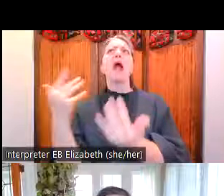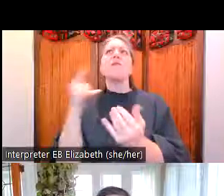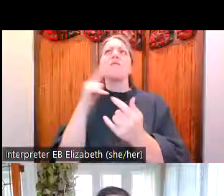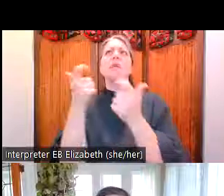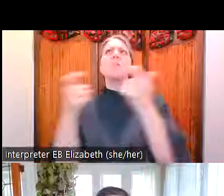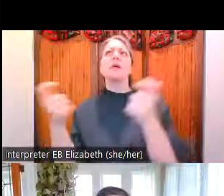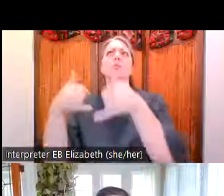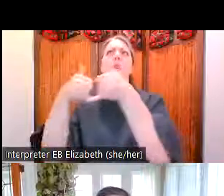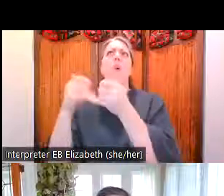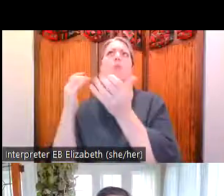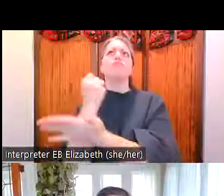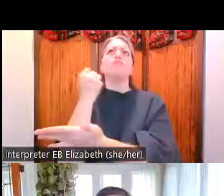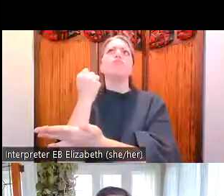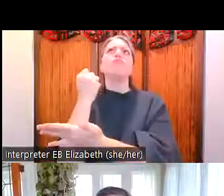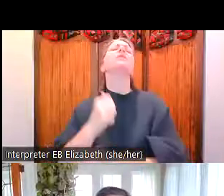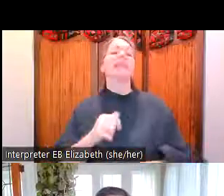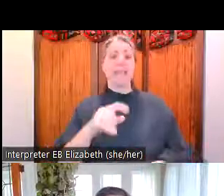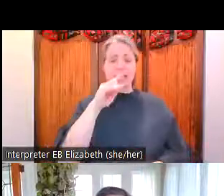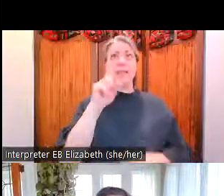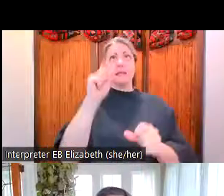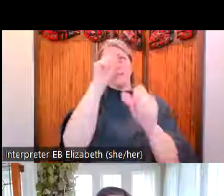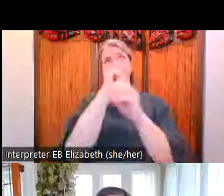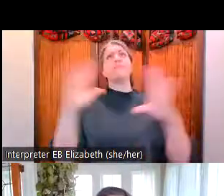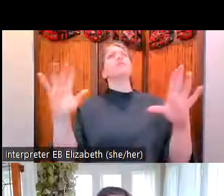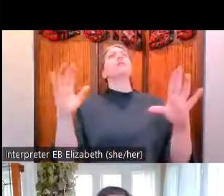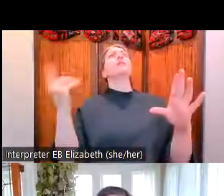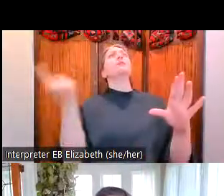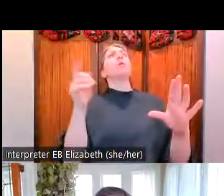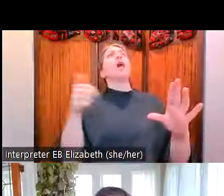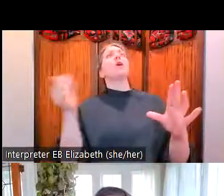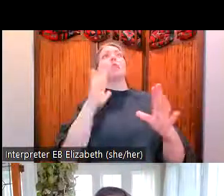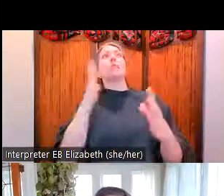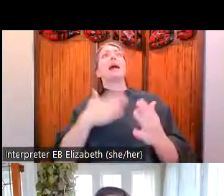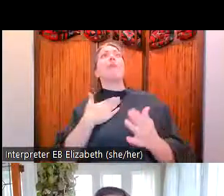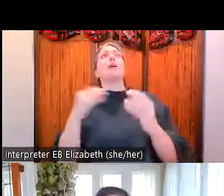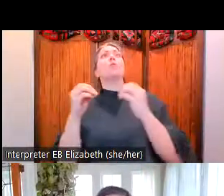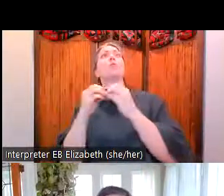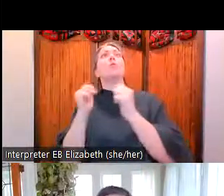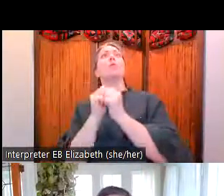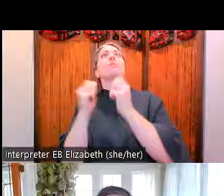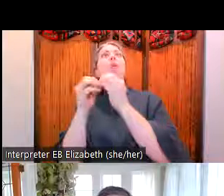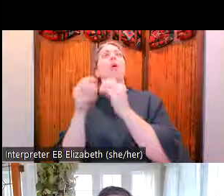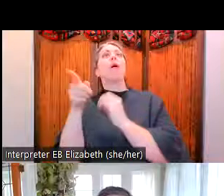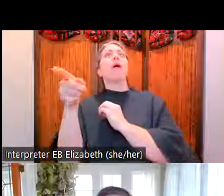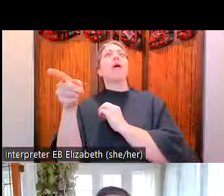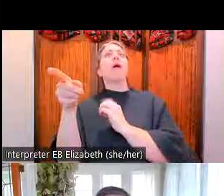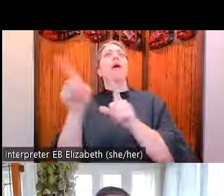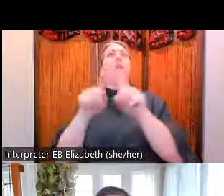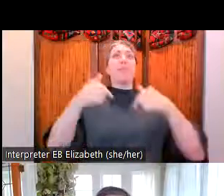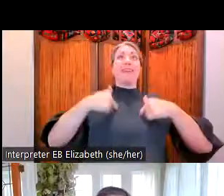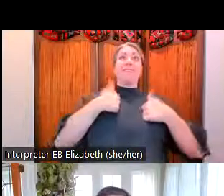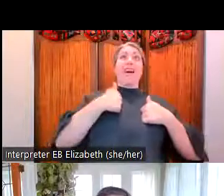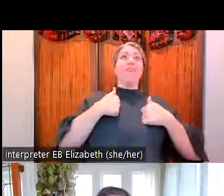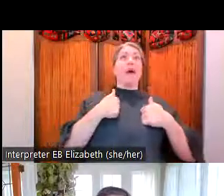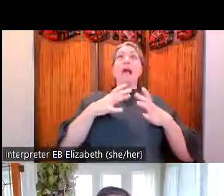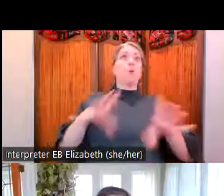situation, they could easily imagine that someone else will soon be happier with more. But when choosing for themselves, these children not only had to weigh